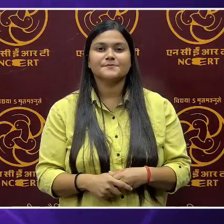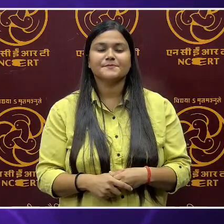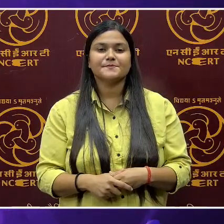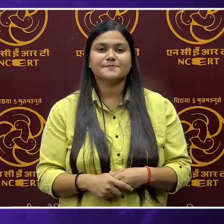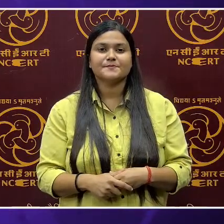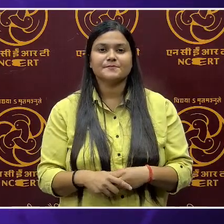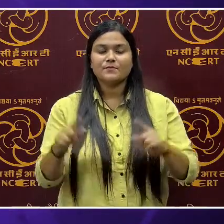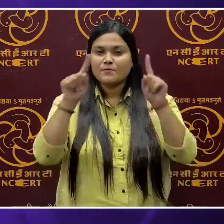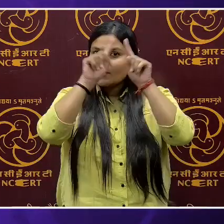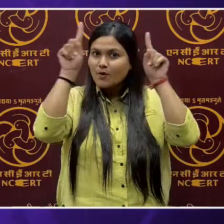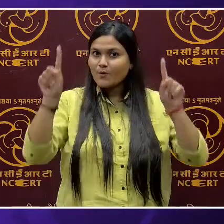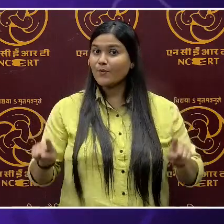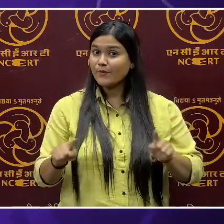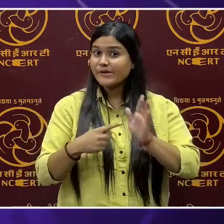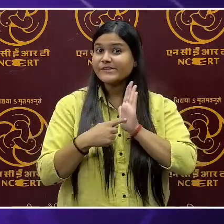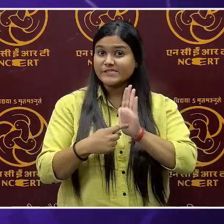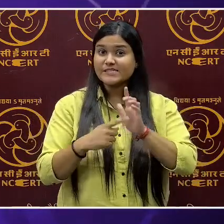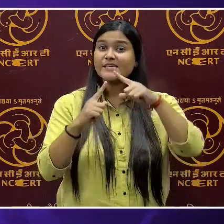So here we are. So